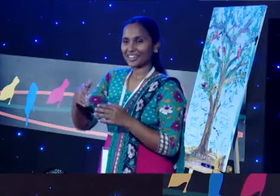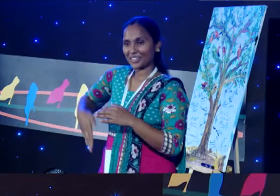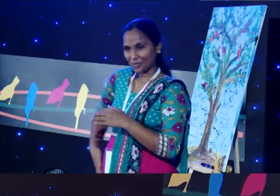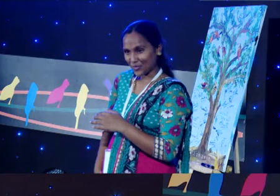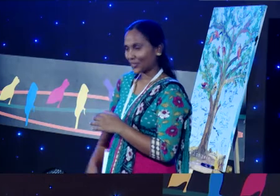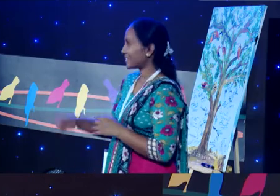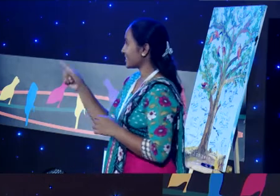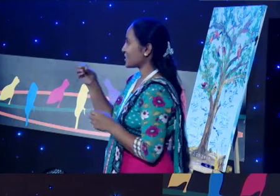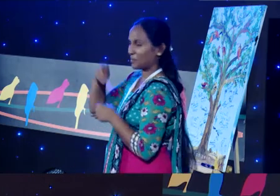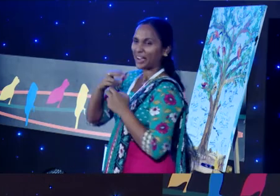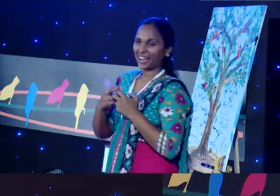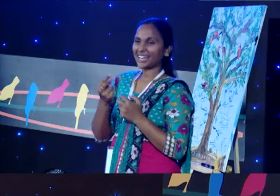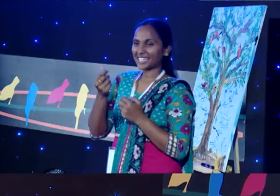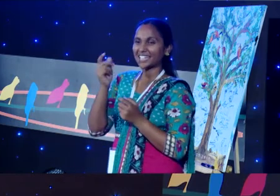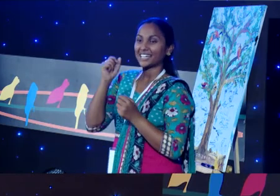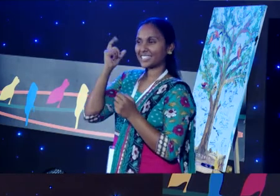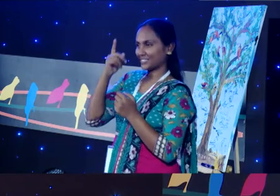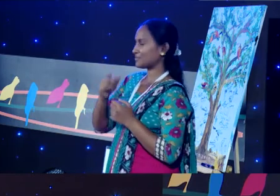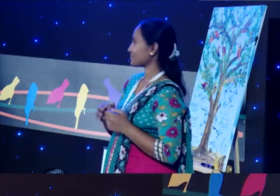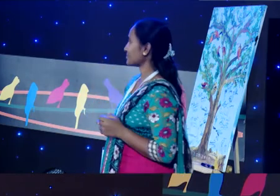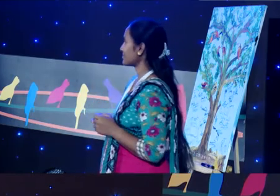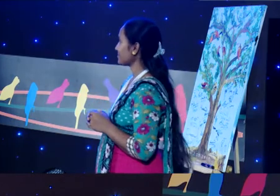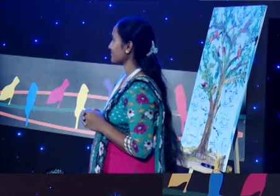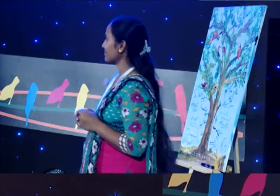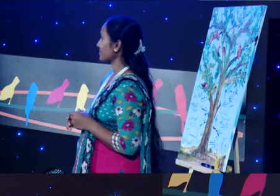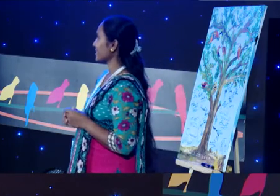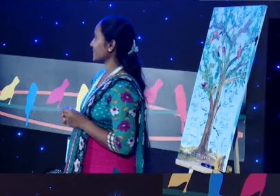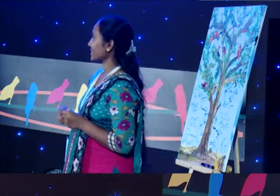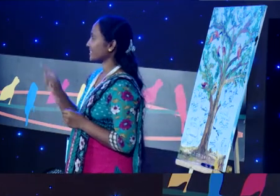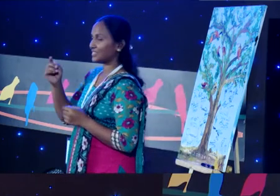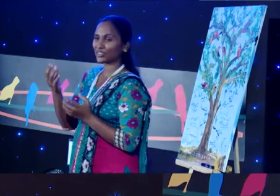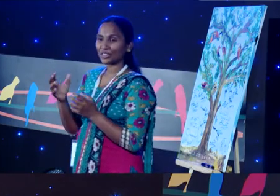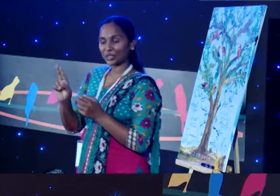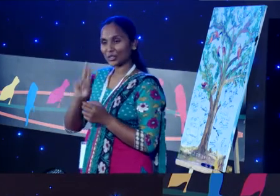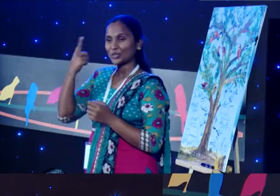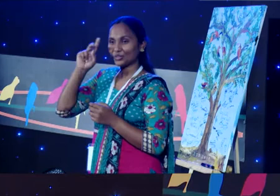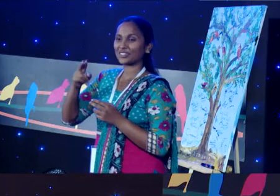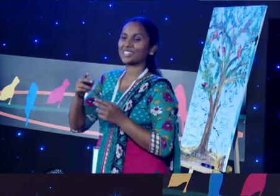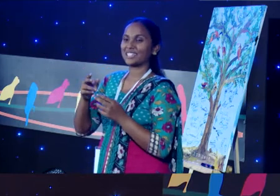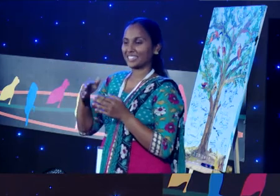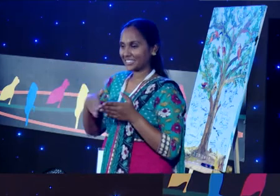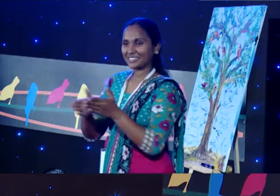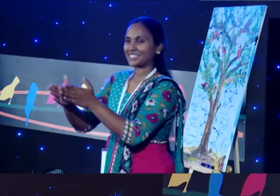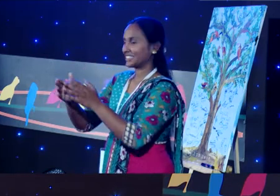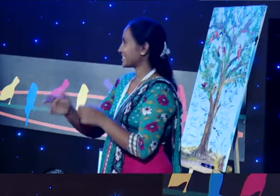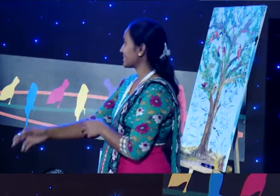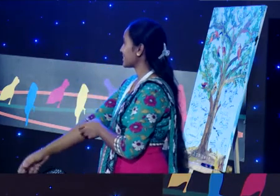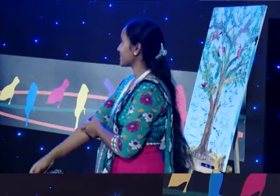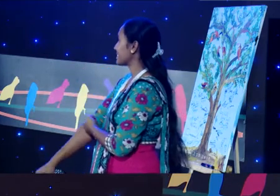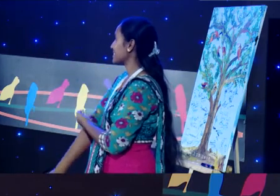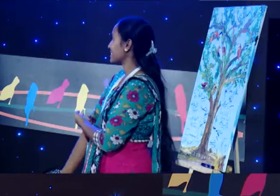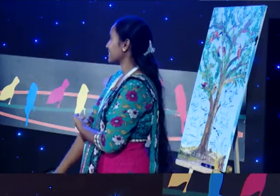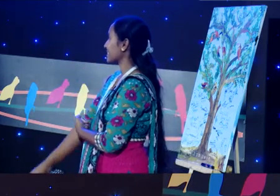down into your shoe. And could that be used for navigation? So we had this very conceptual kind of idea